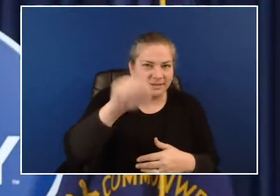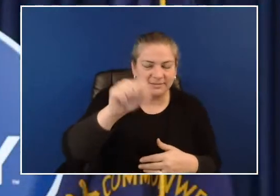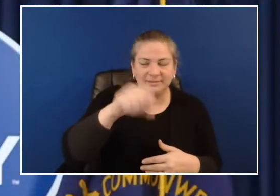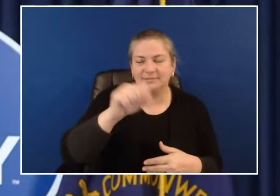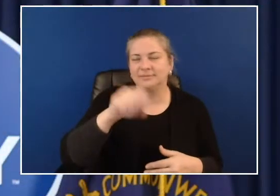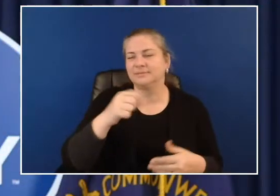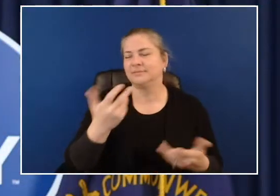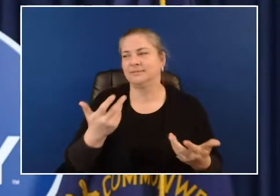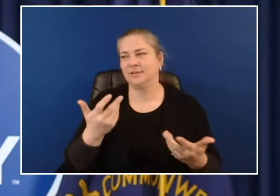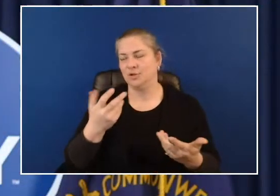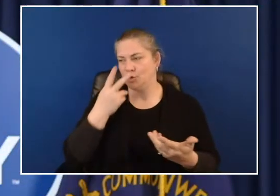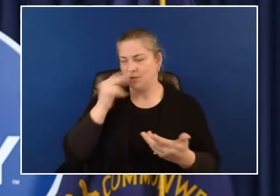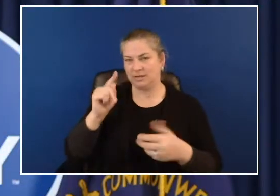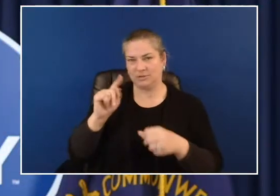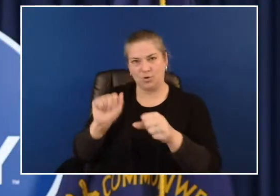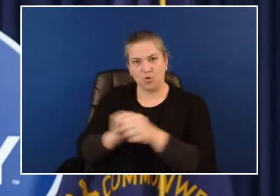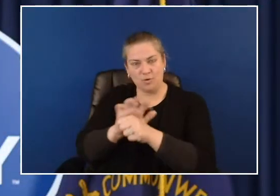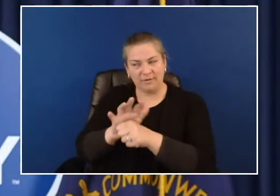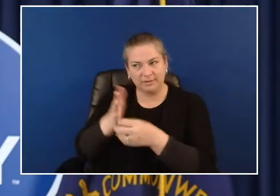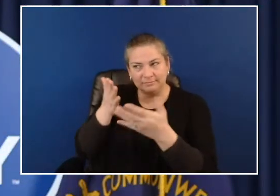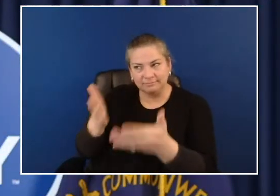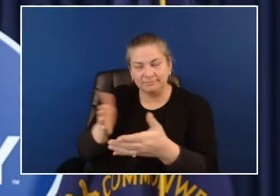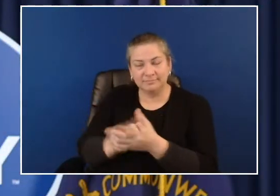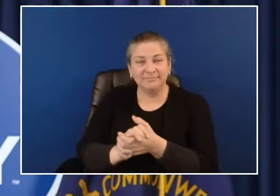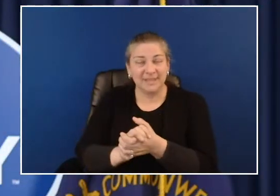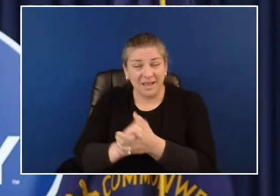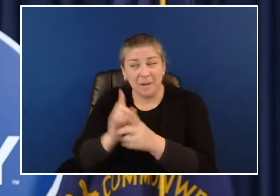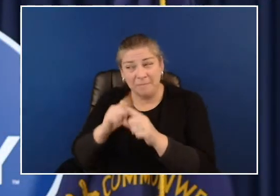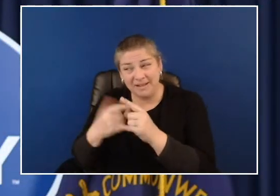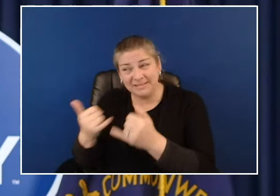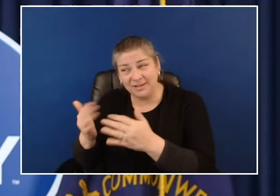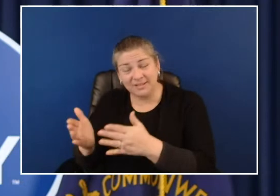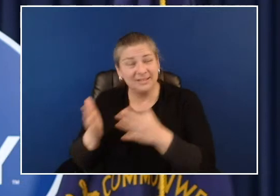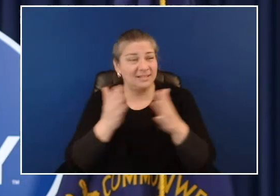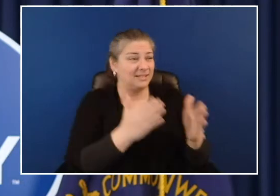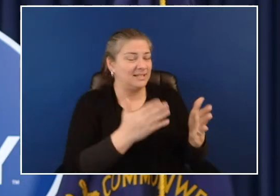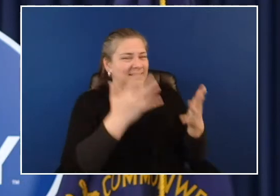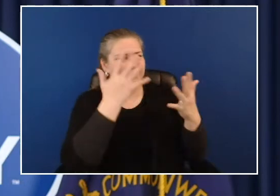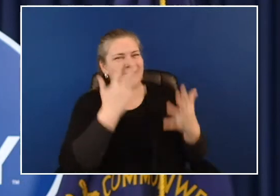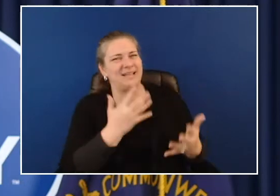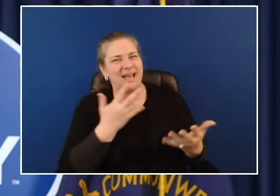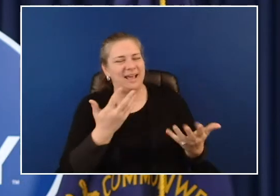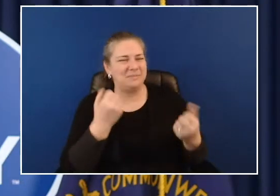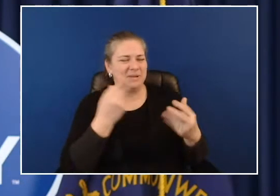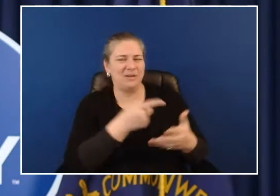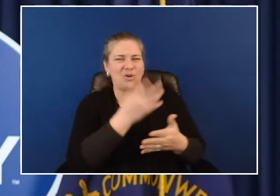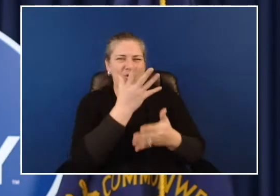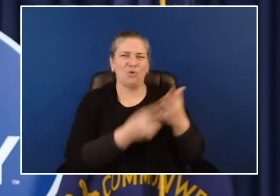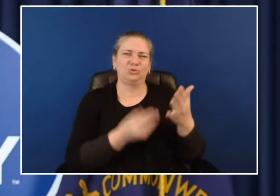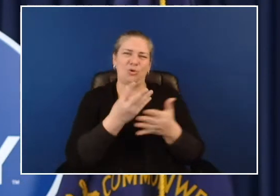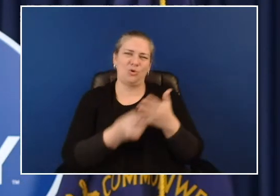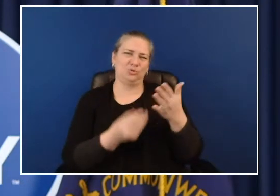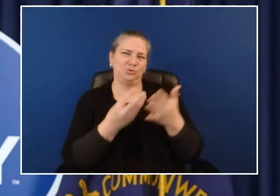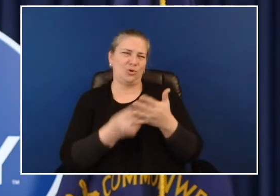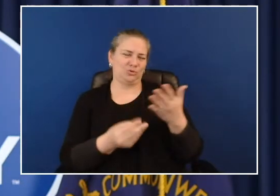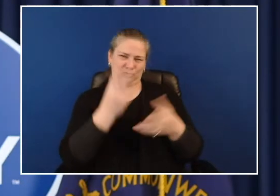is going, and a lot to be sad about in the losses that we sustained almost 2 years in.